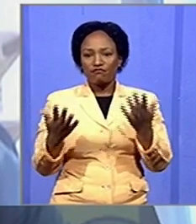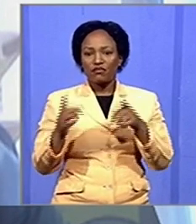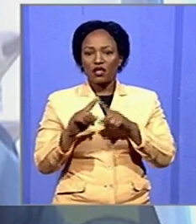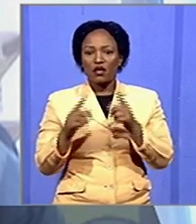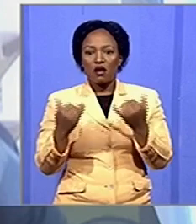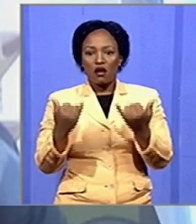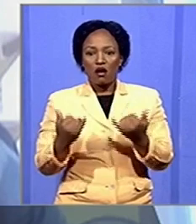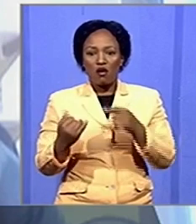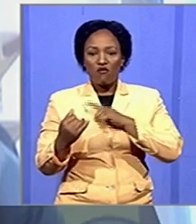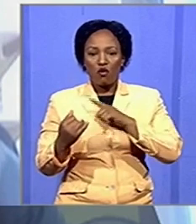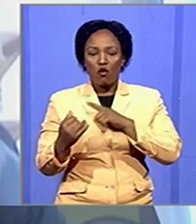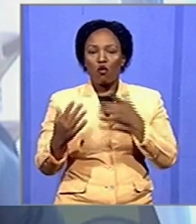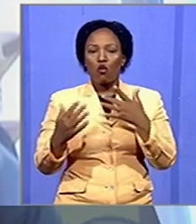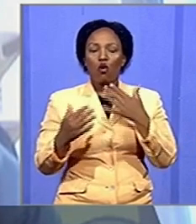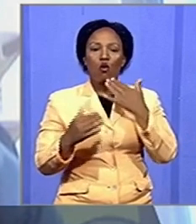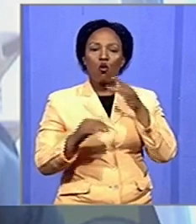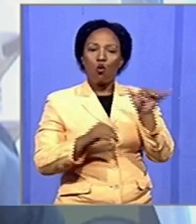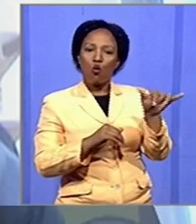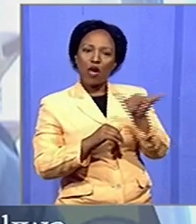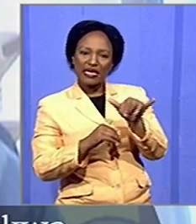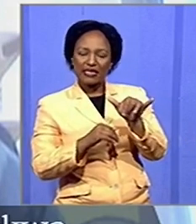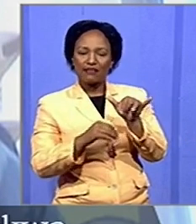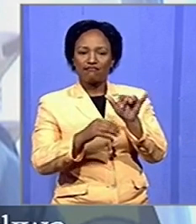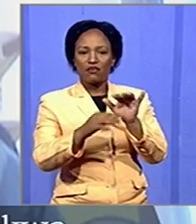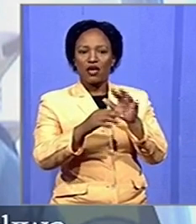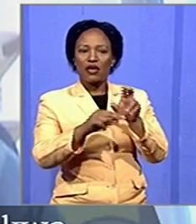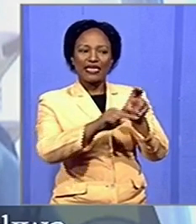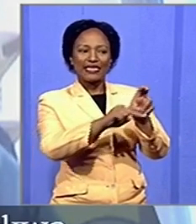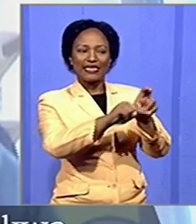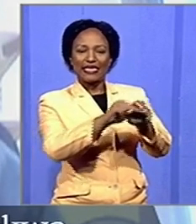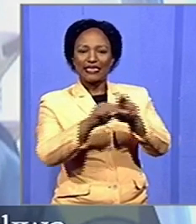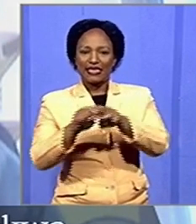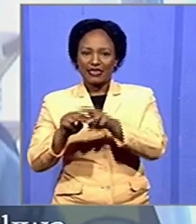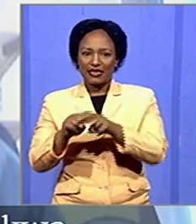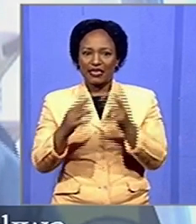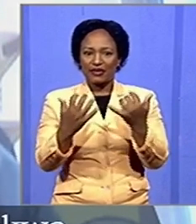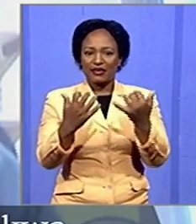who sits on each seat, whether it's the national